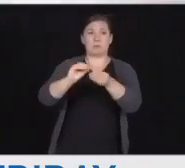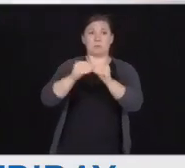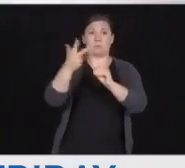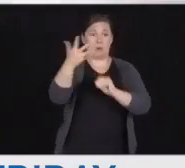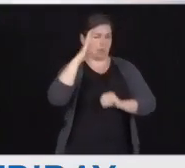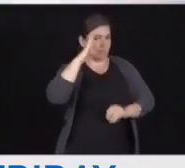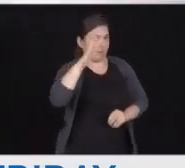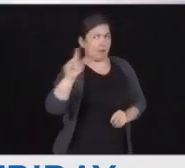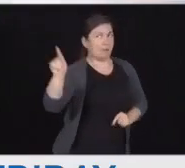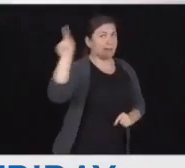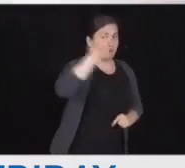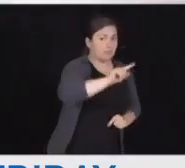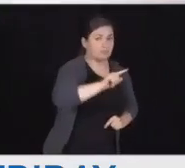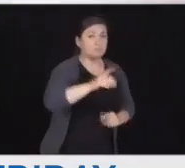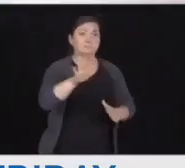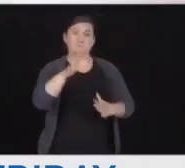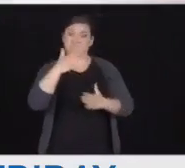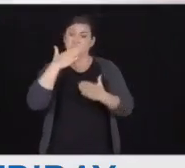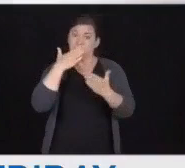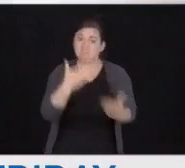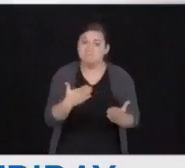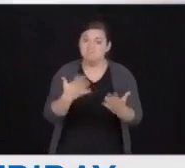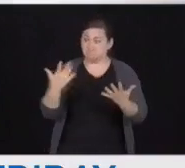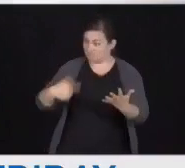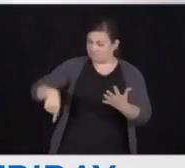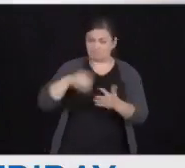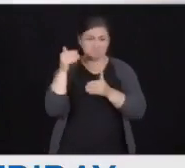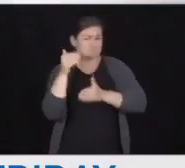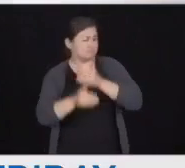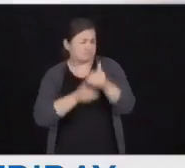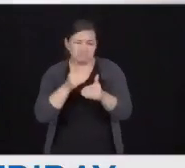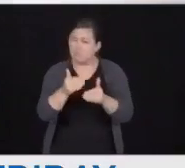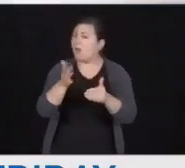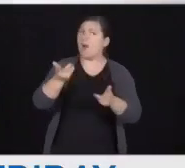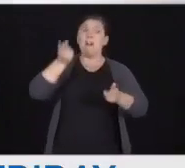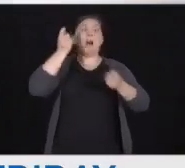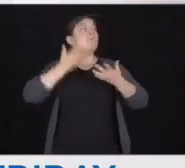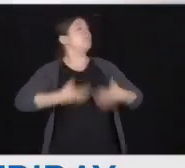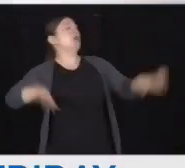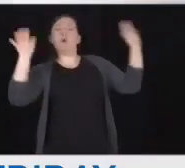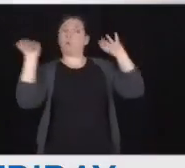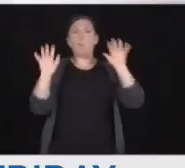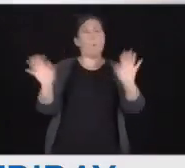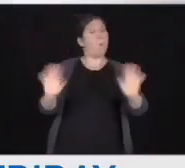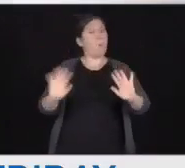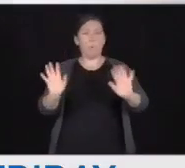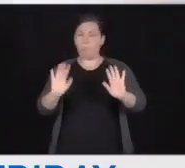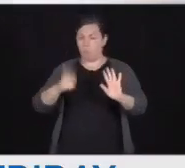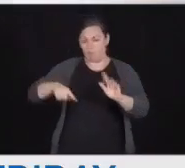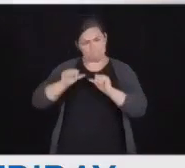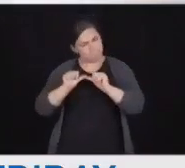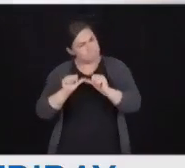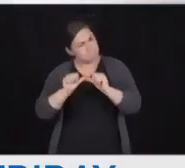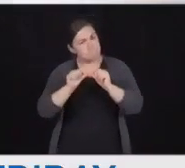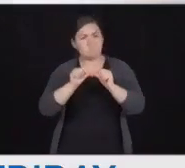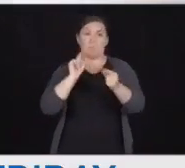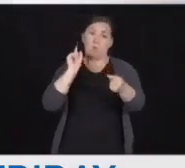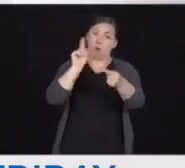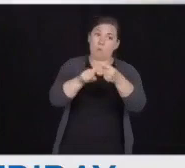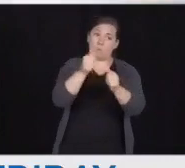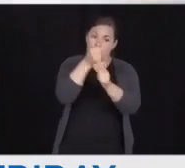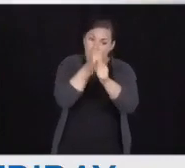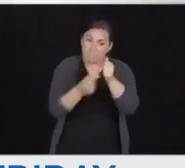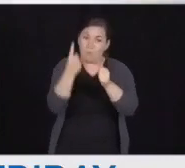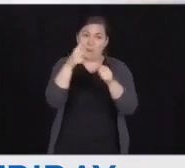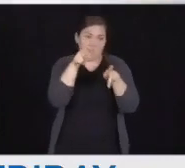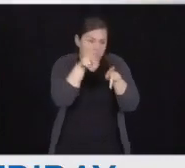public gatherings in regions as they enter stage three. The new limits will allow up to 100